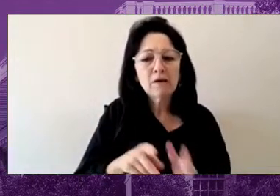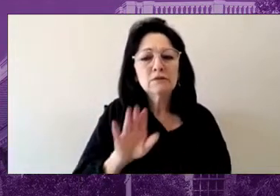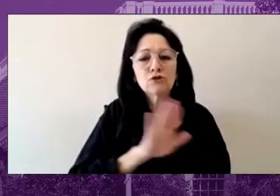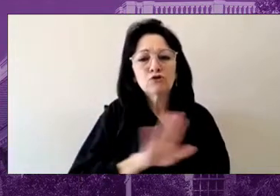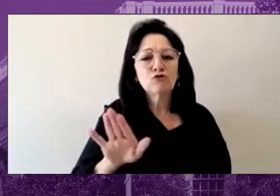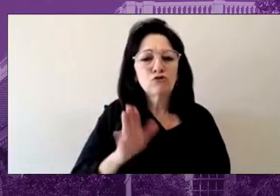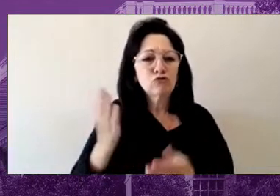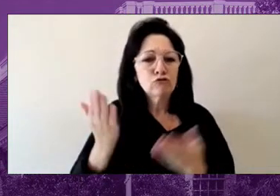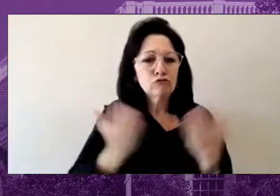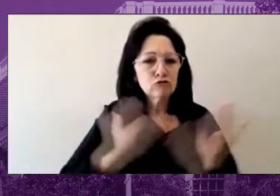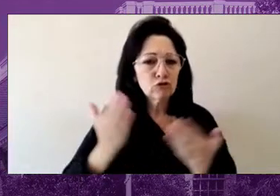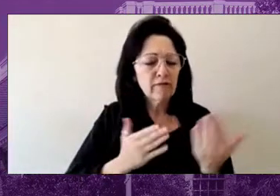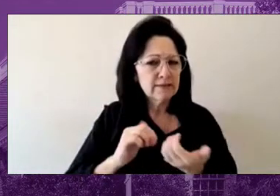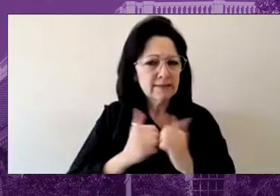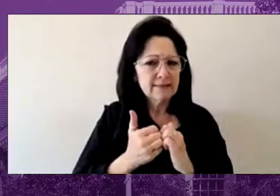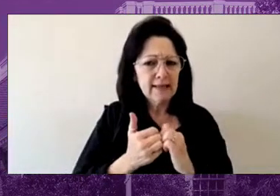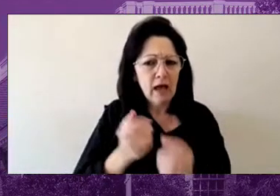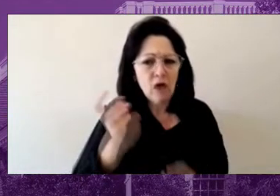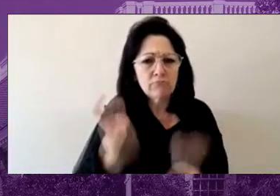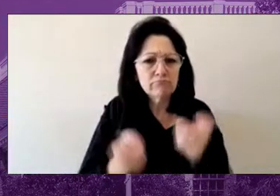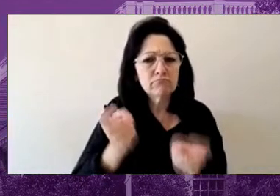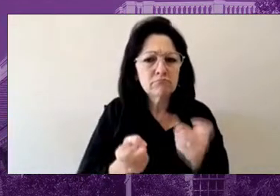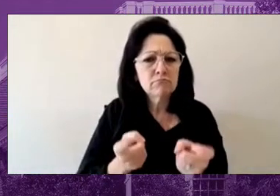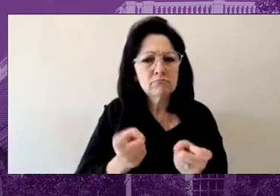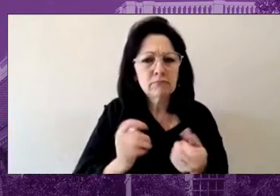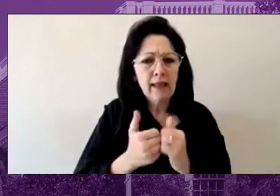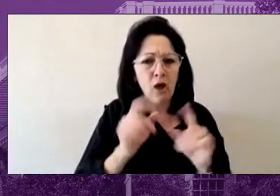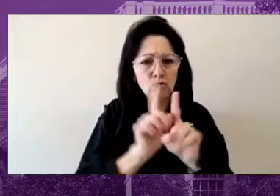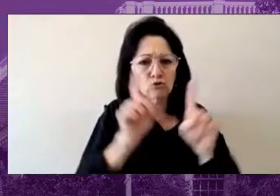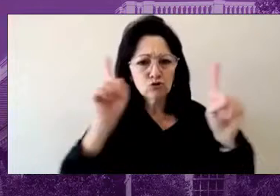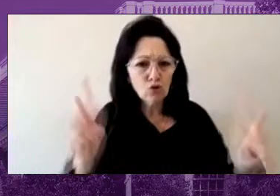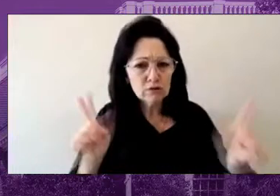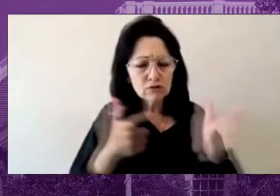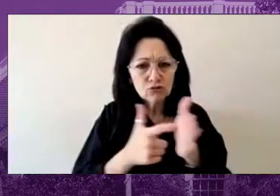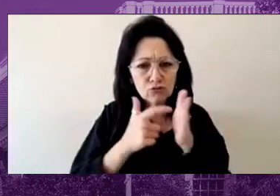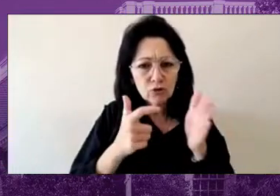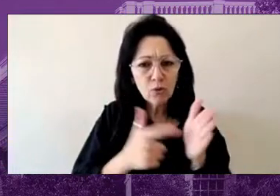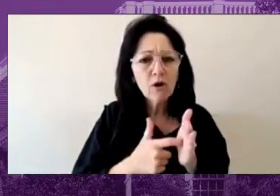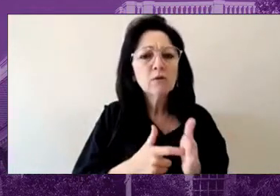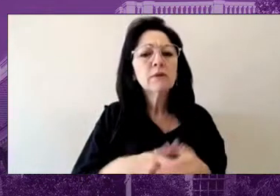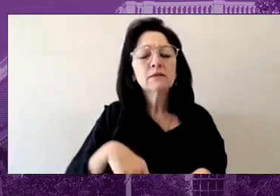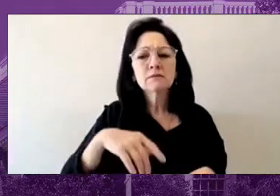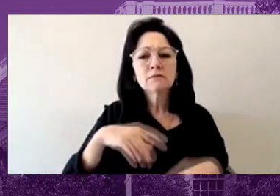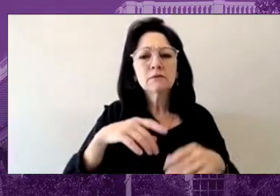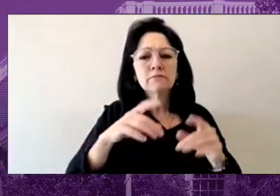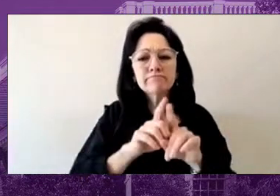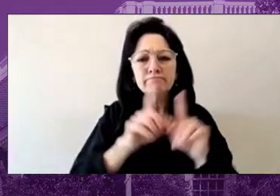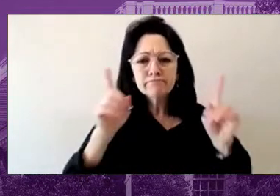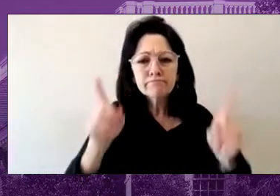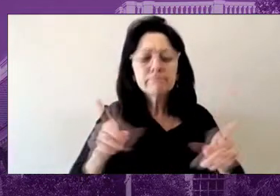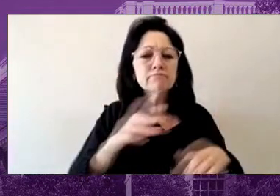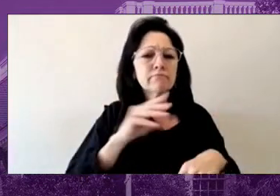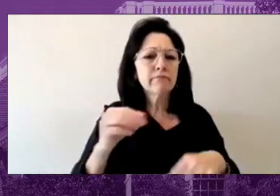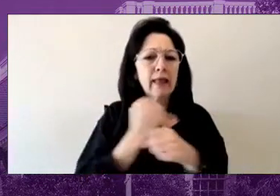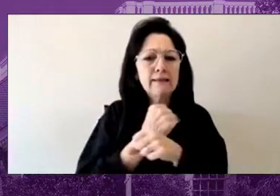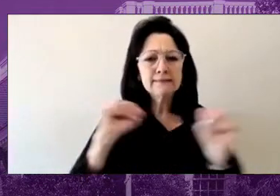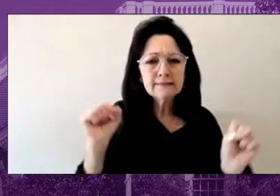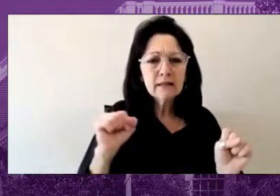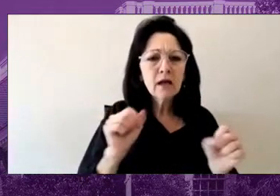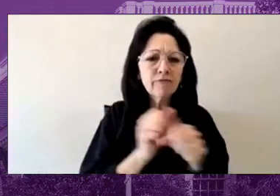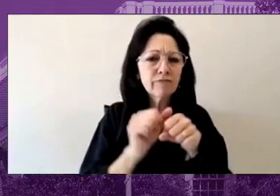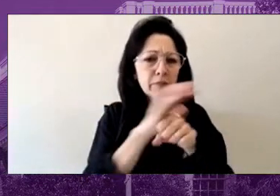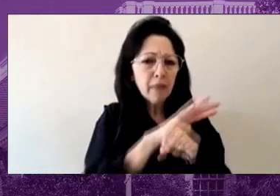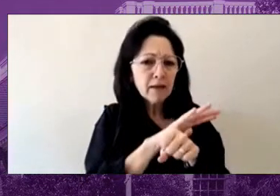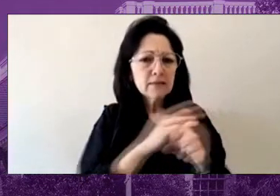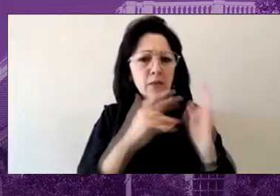requirements to ensure survivors seeking refuge could continue to be housed safely. Staff at both agencies had